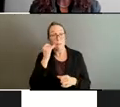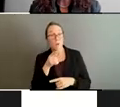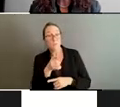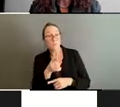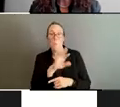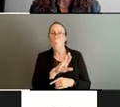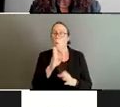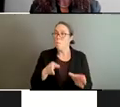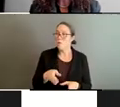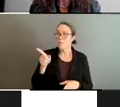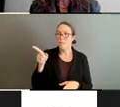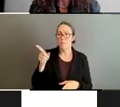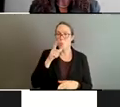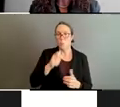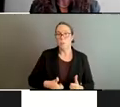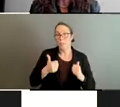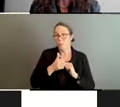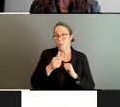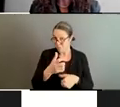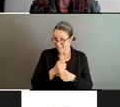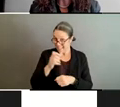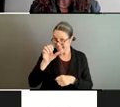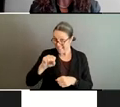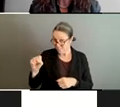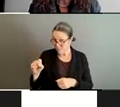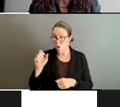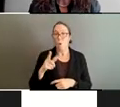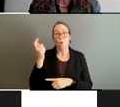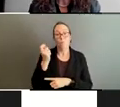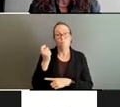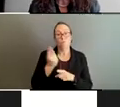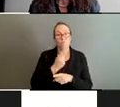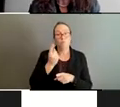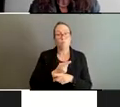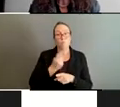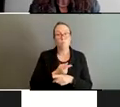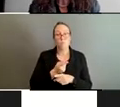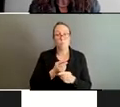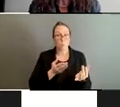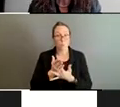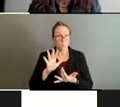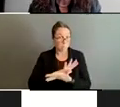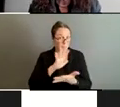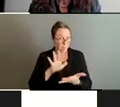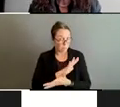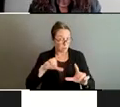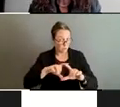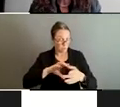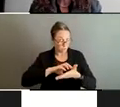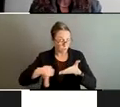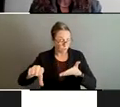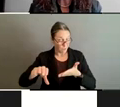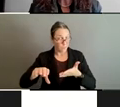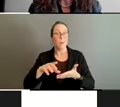in your household receives Social Security or other regular benefits and you get them via a paper check, you may want to